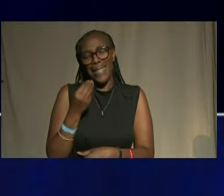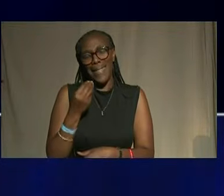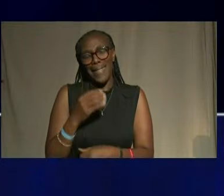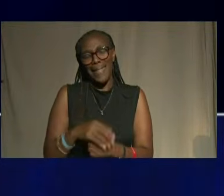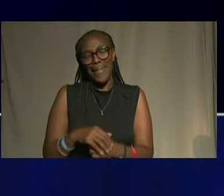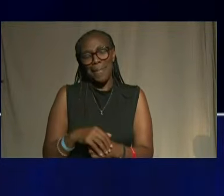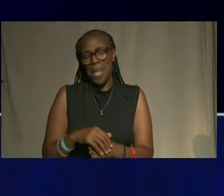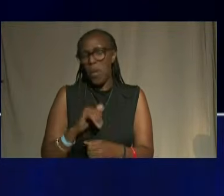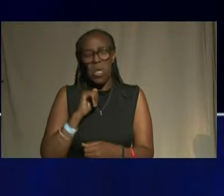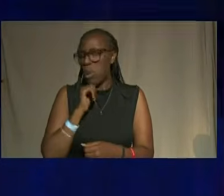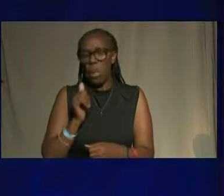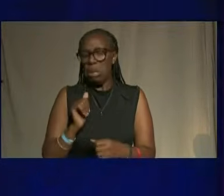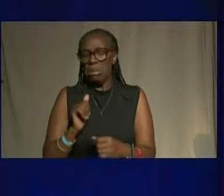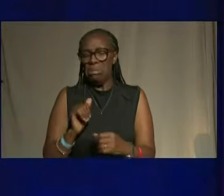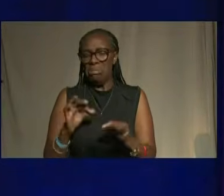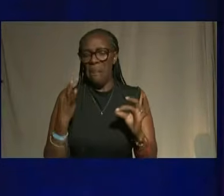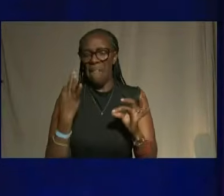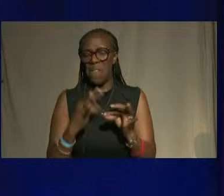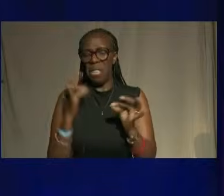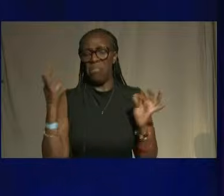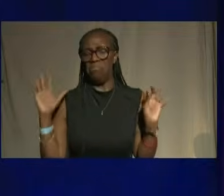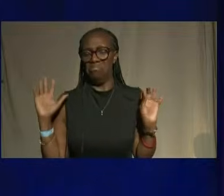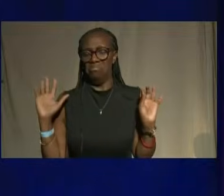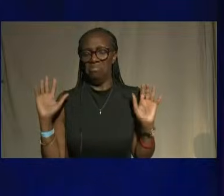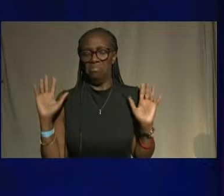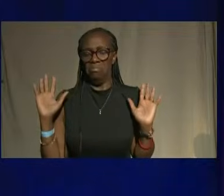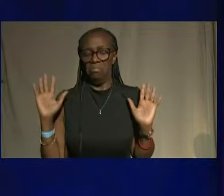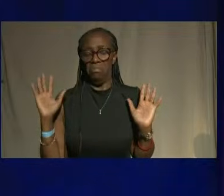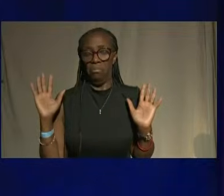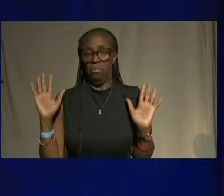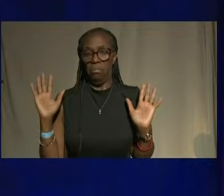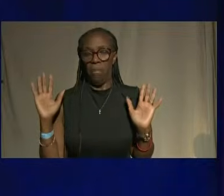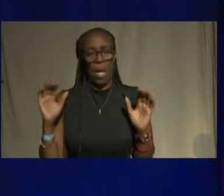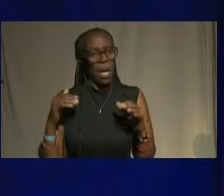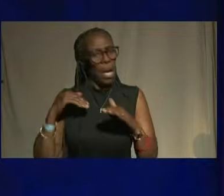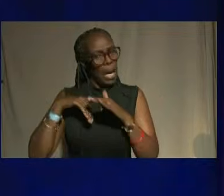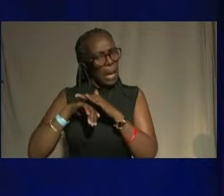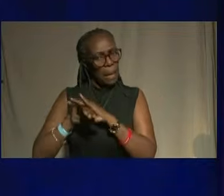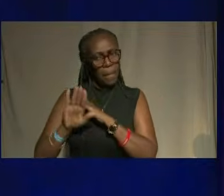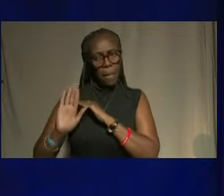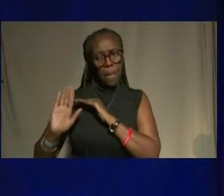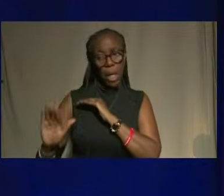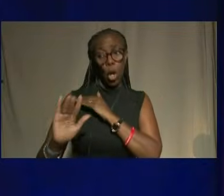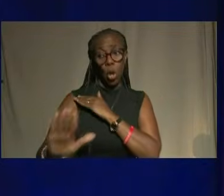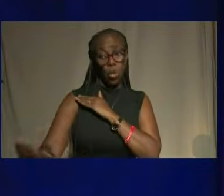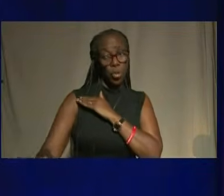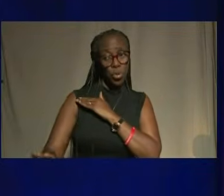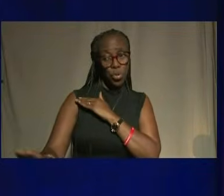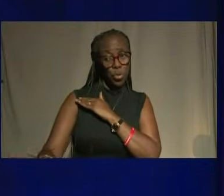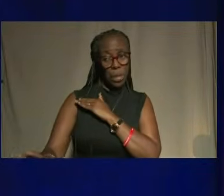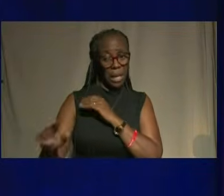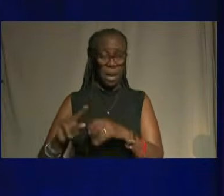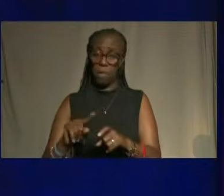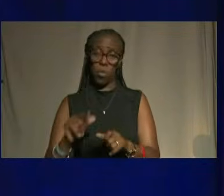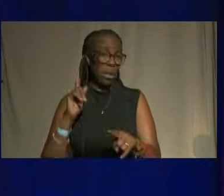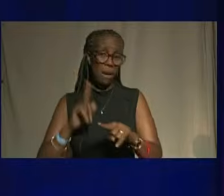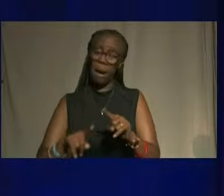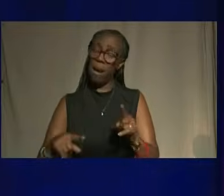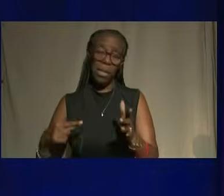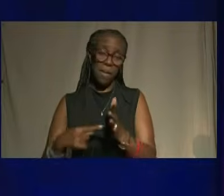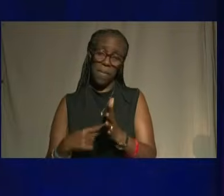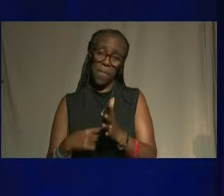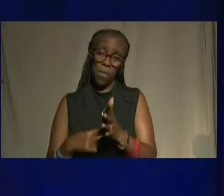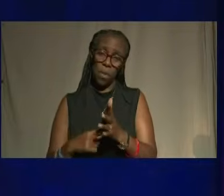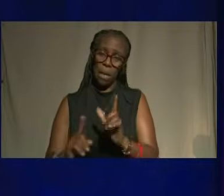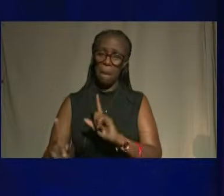totally unsuitable. In deep rural communities, we cannot afford parallel transportation systems, a